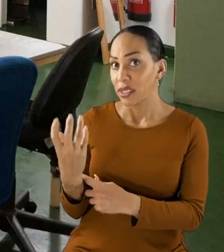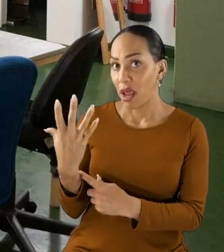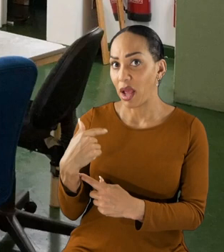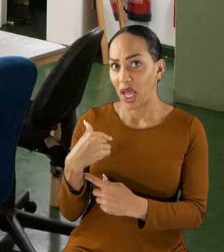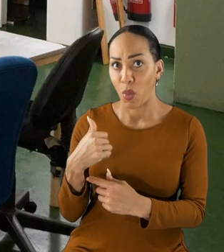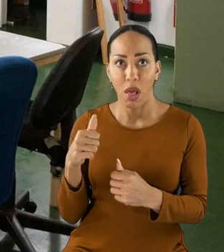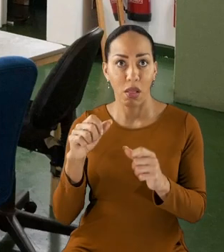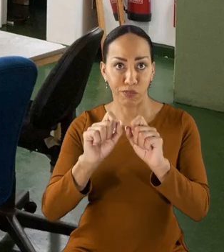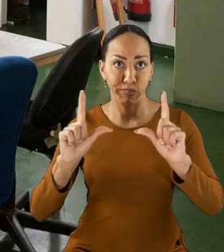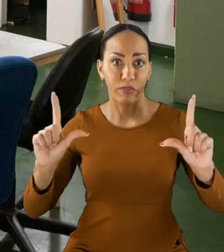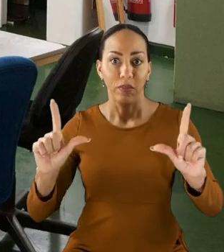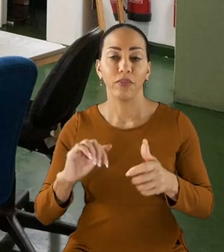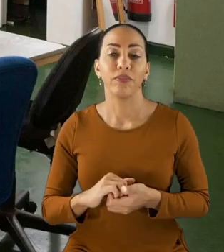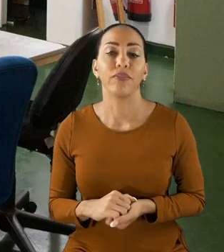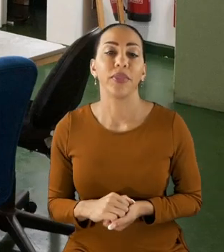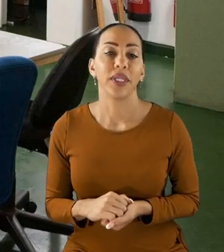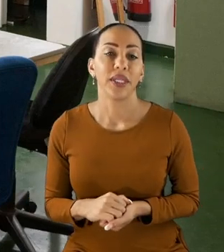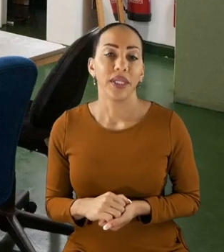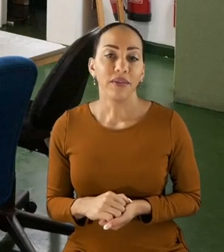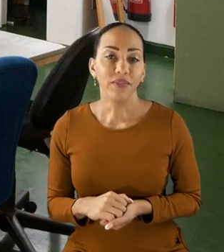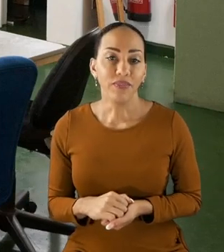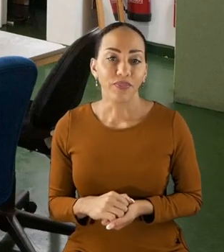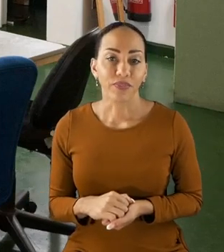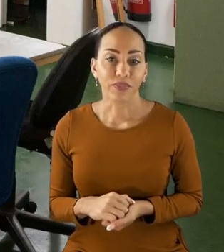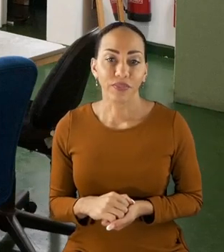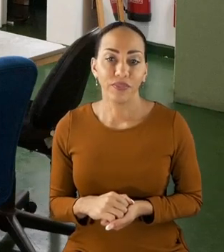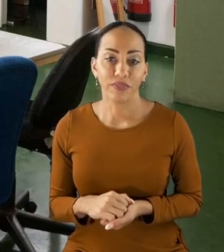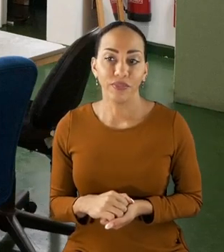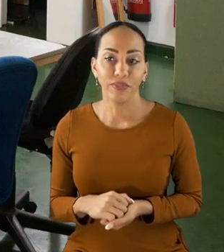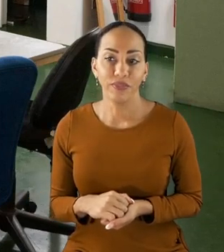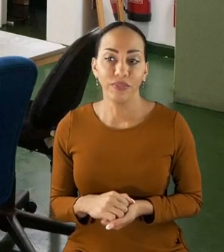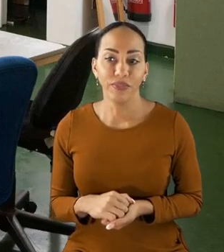to. Shall do. I was just sort of.